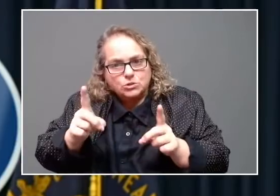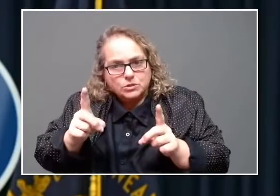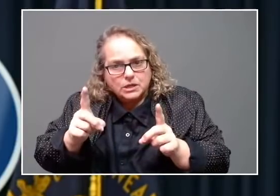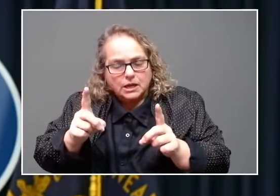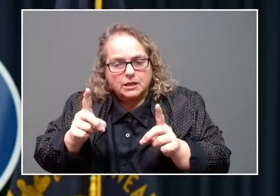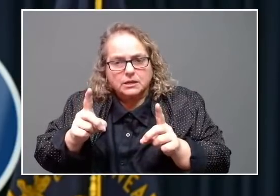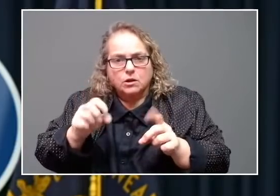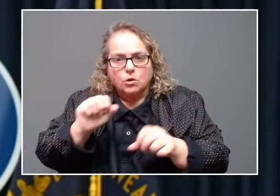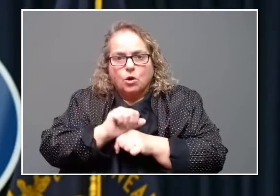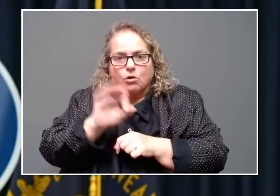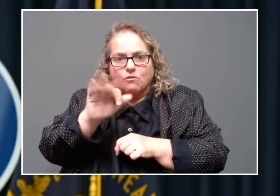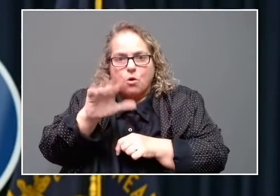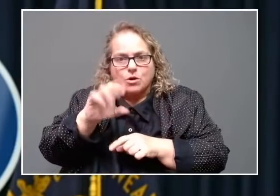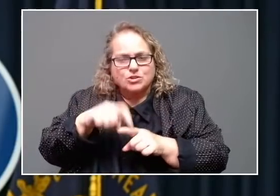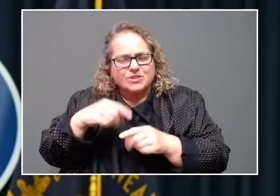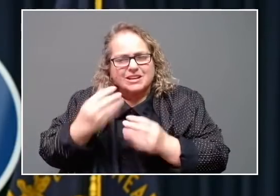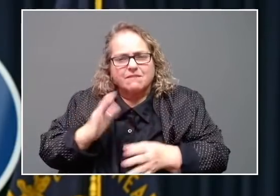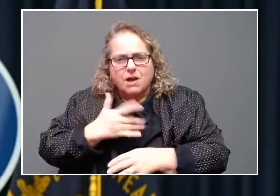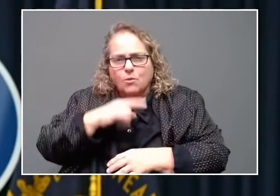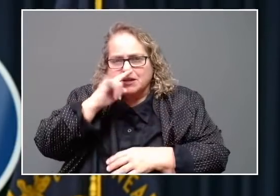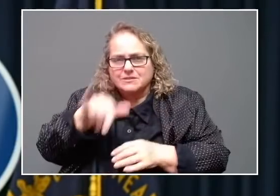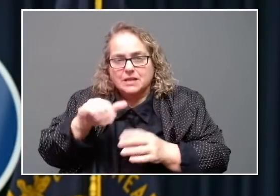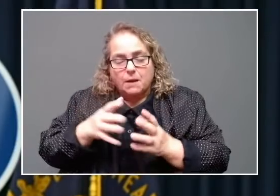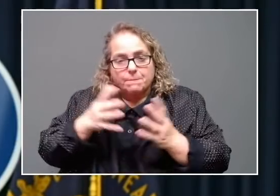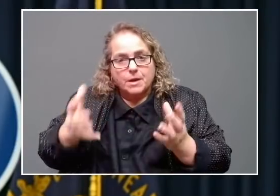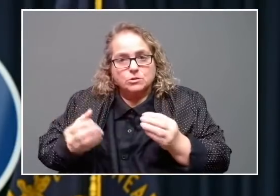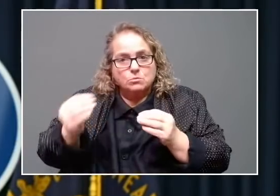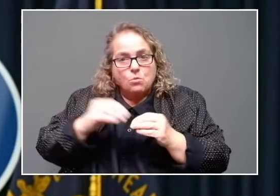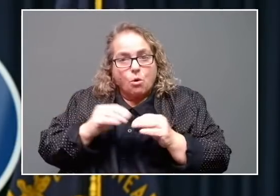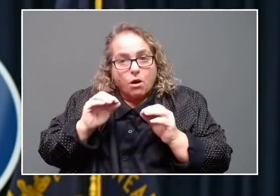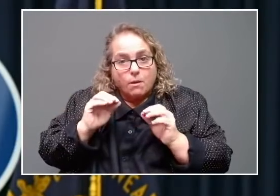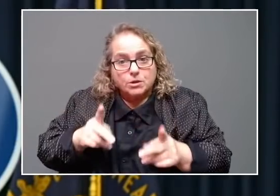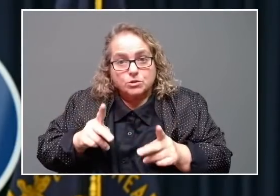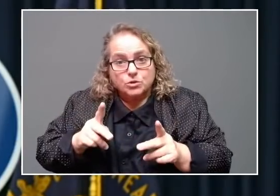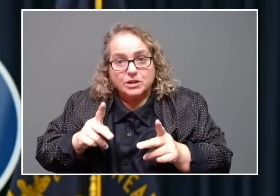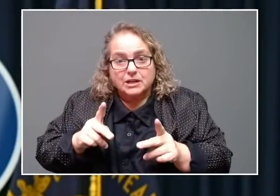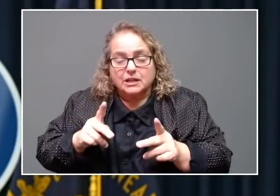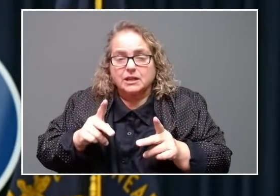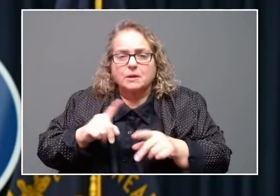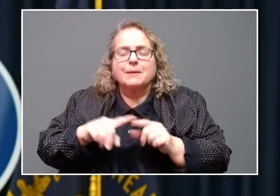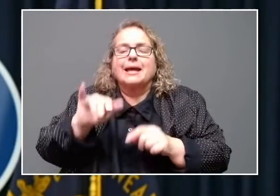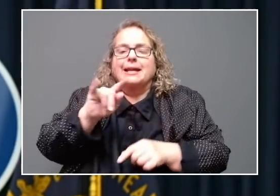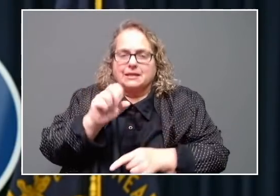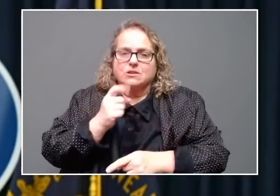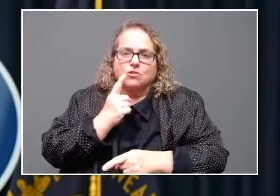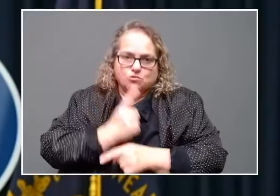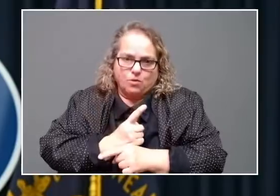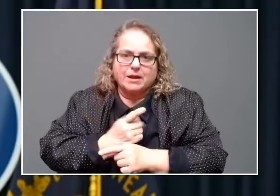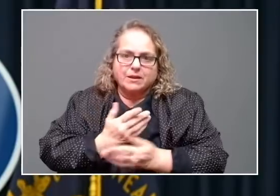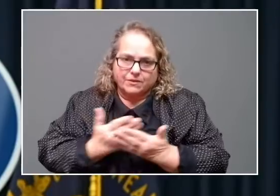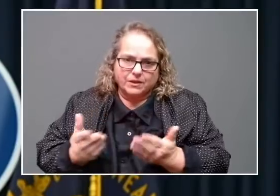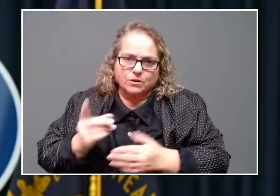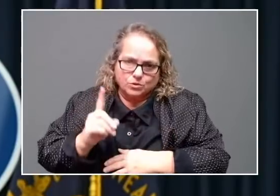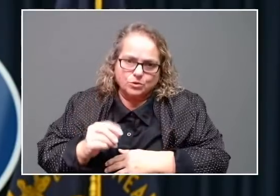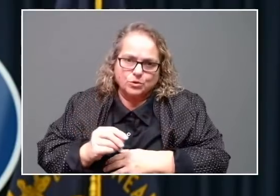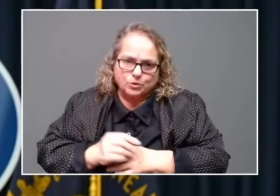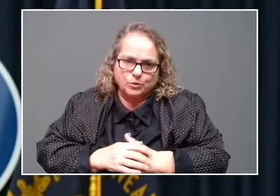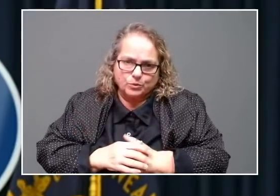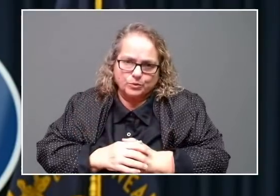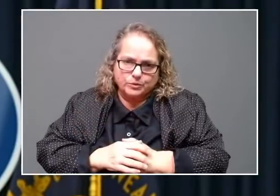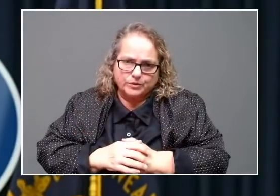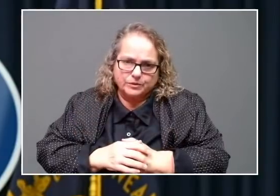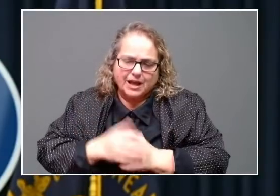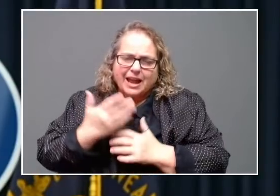workforce, to give our kids that much more opportunity, but it's the right thing to do. Let's